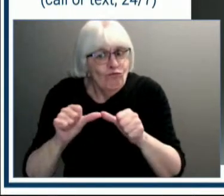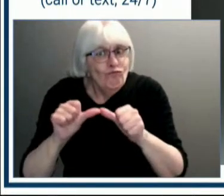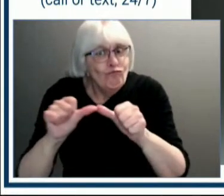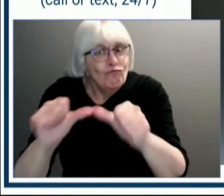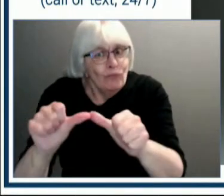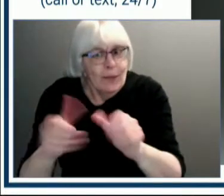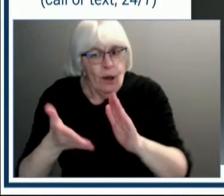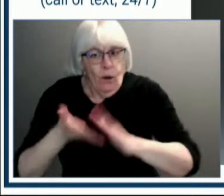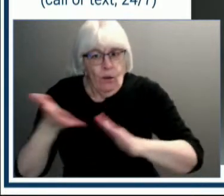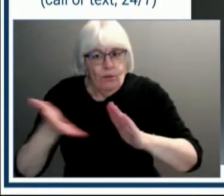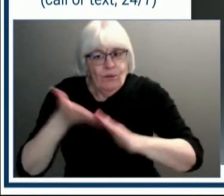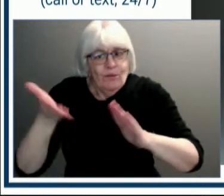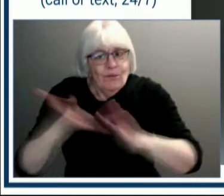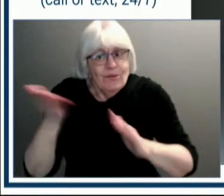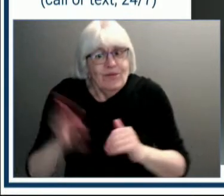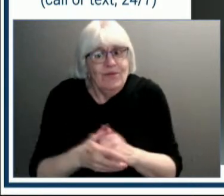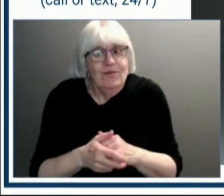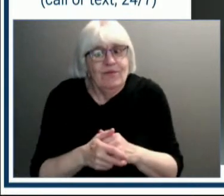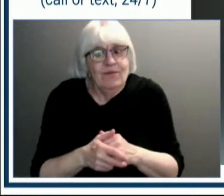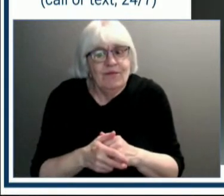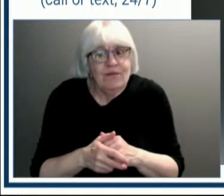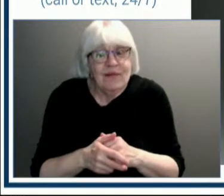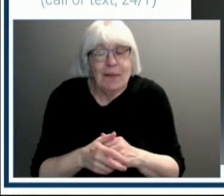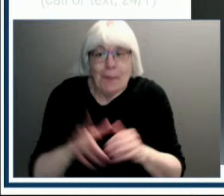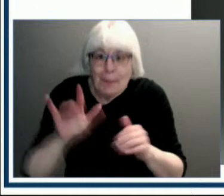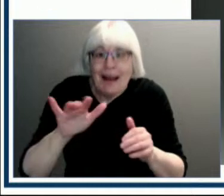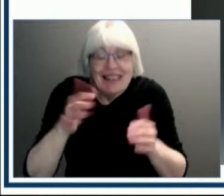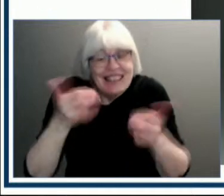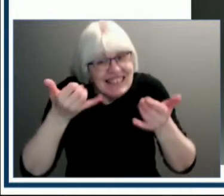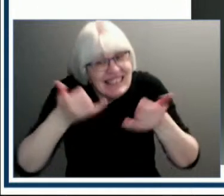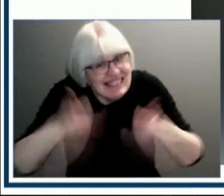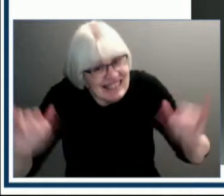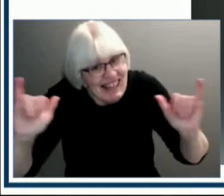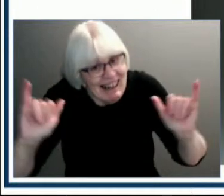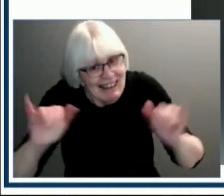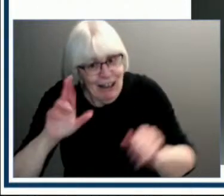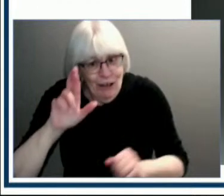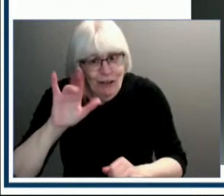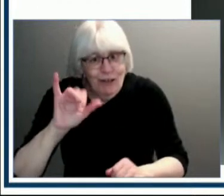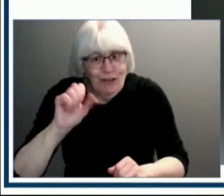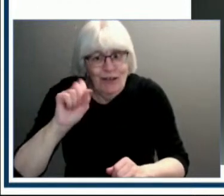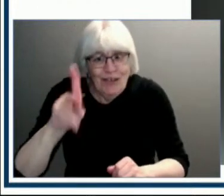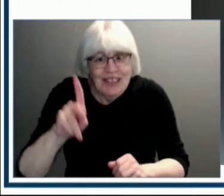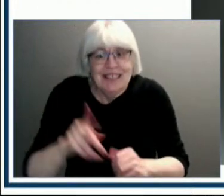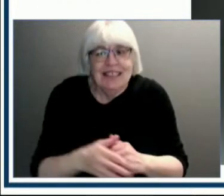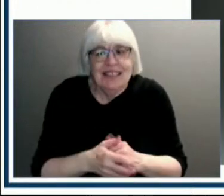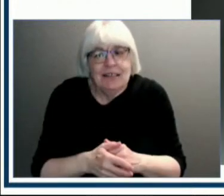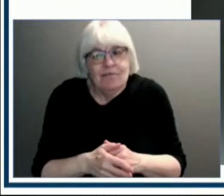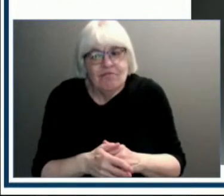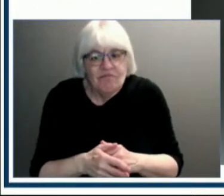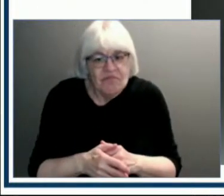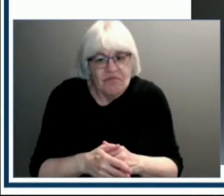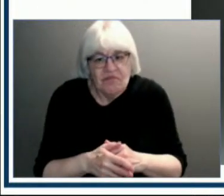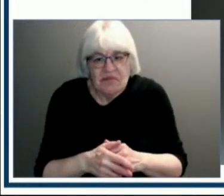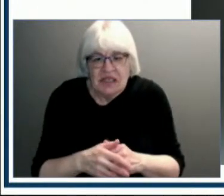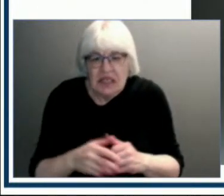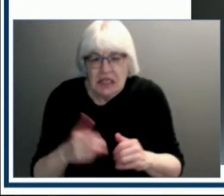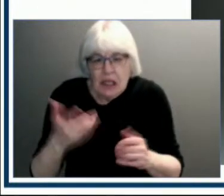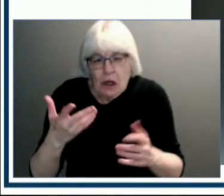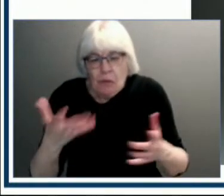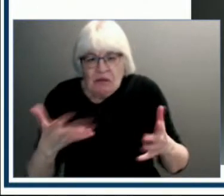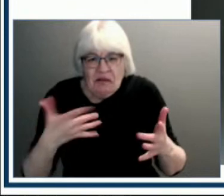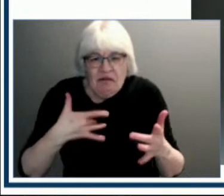So we along with that change, we felt it reasonable to land on a safer 7 days than 5 days